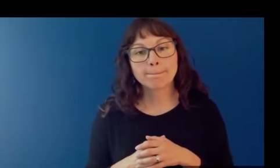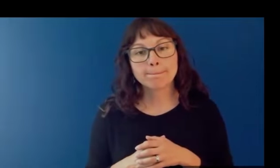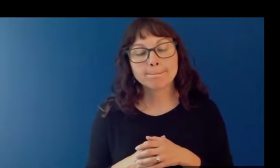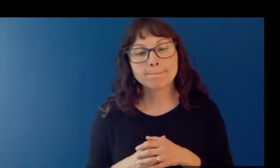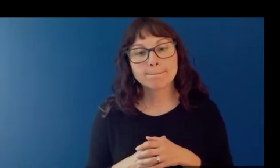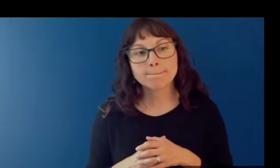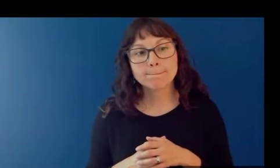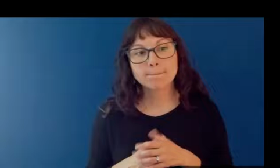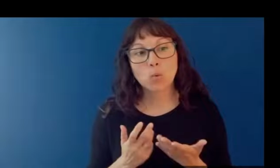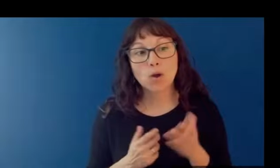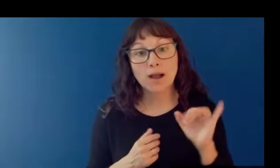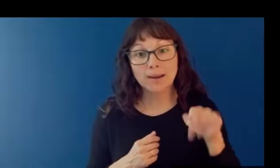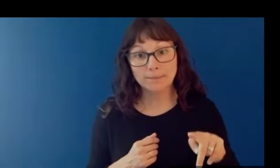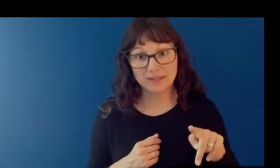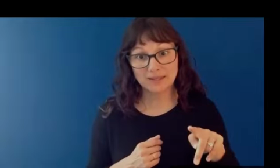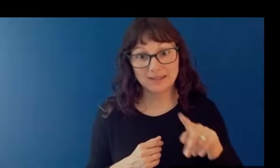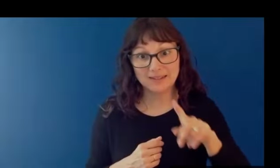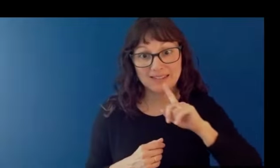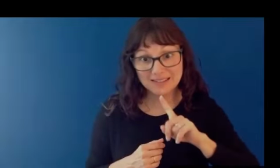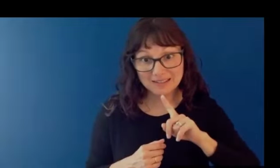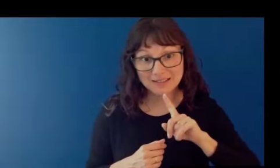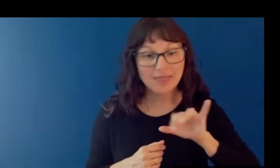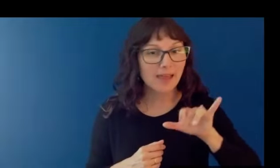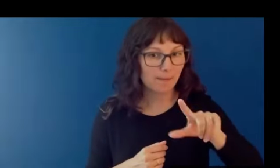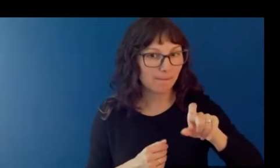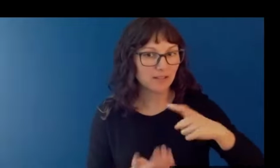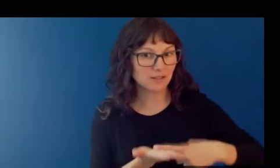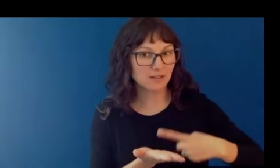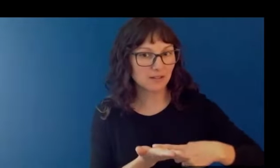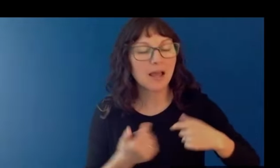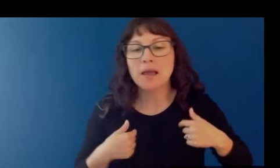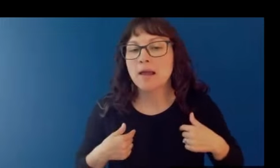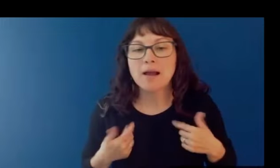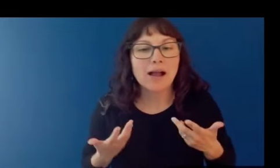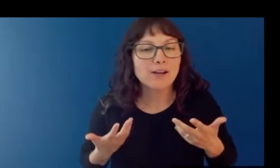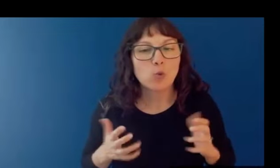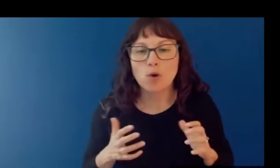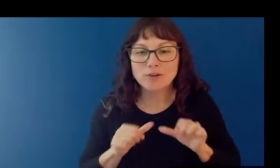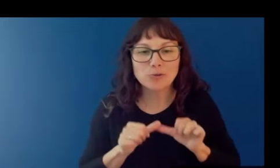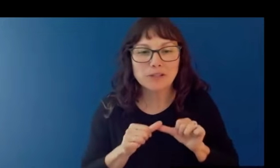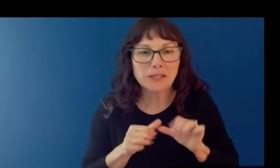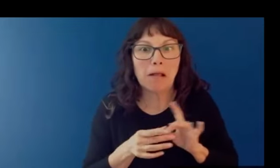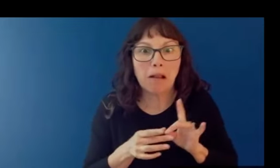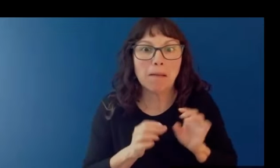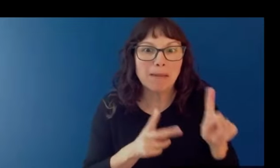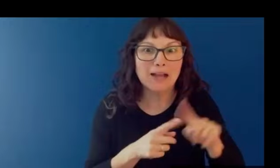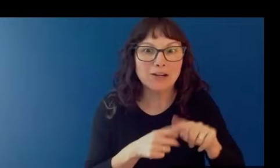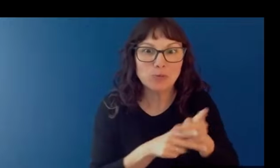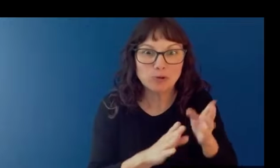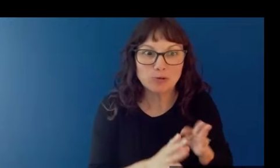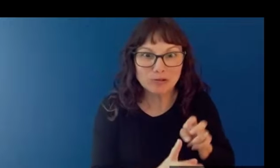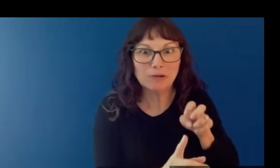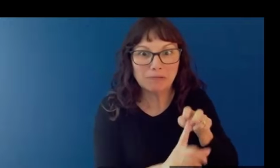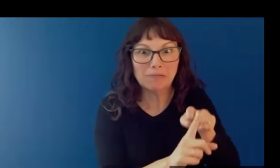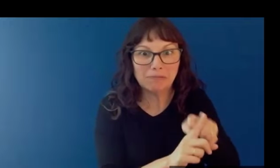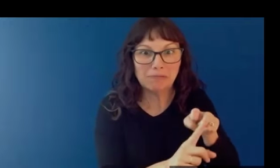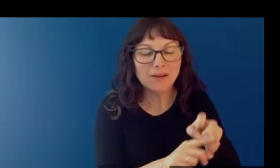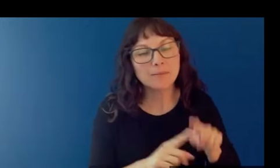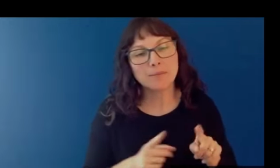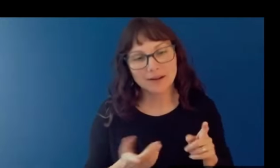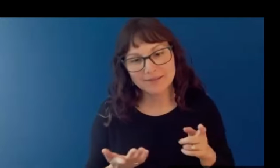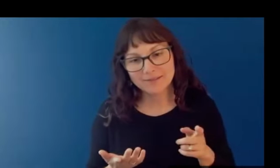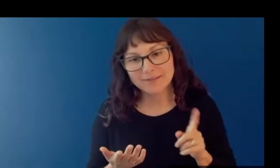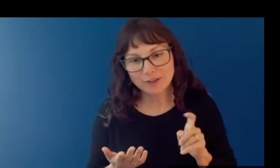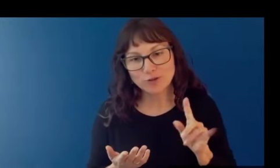property is something you should discuss. And I don't want to keep saying go back to your producer, but that's what you're going to